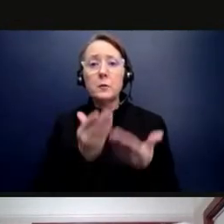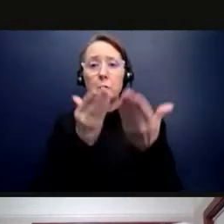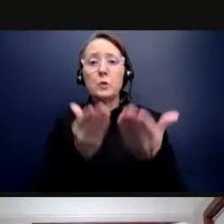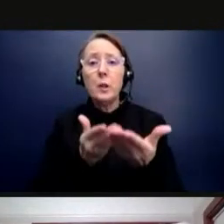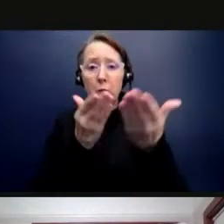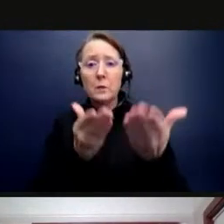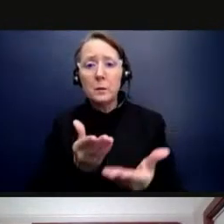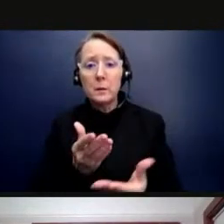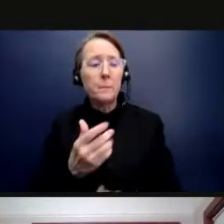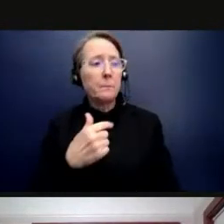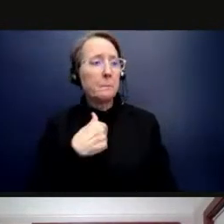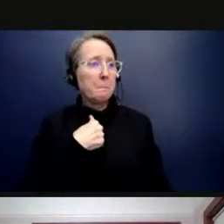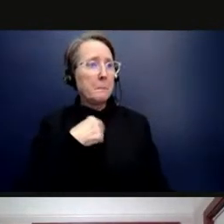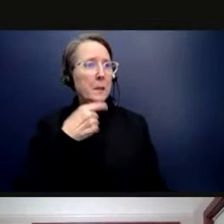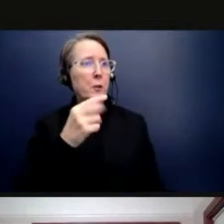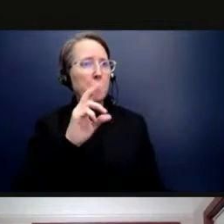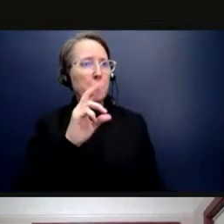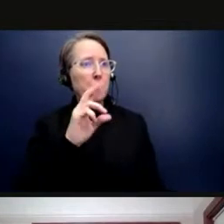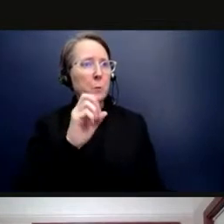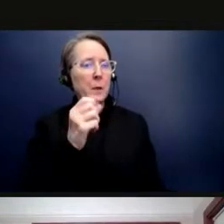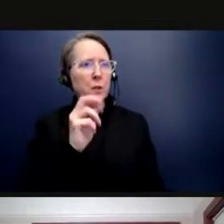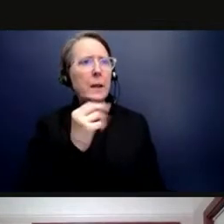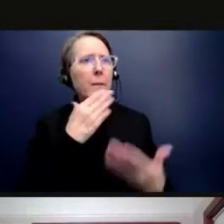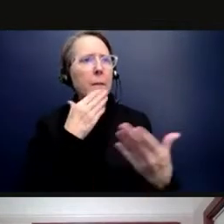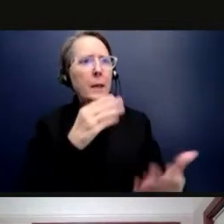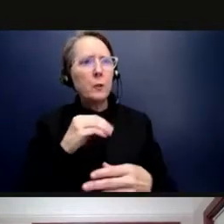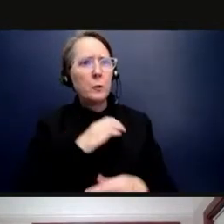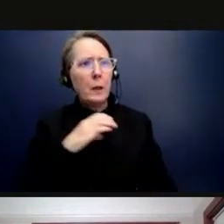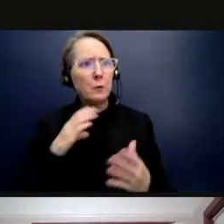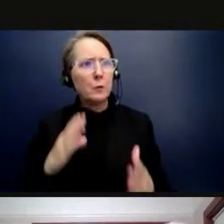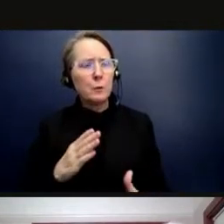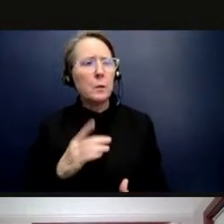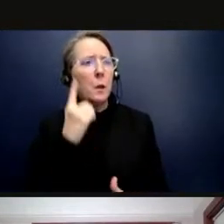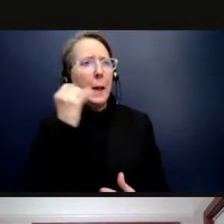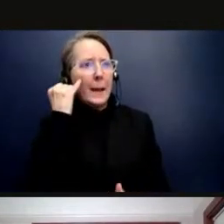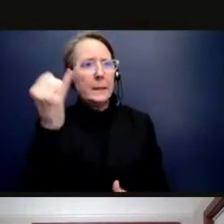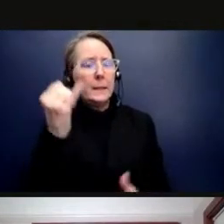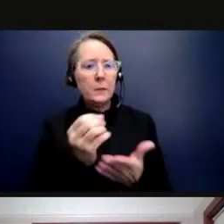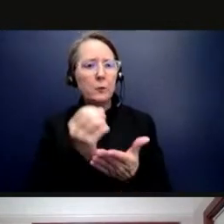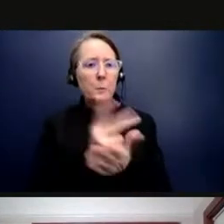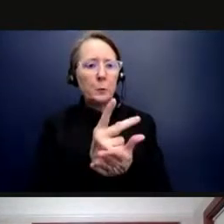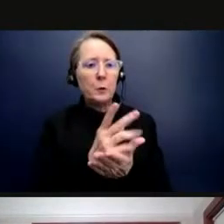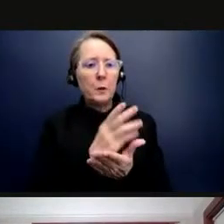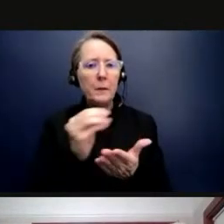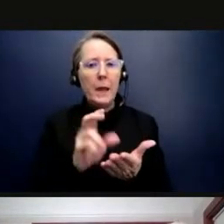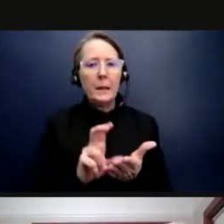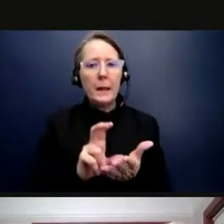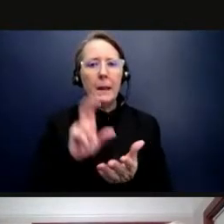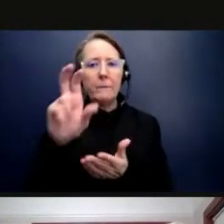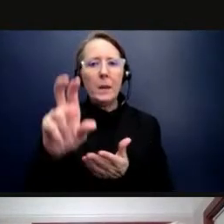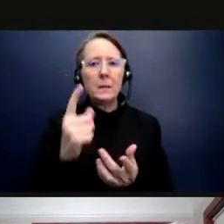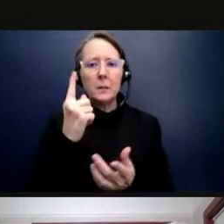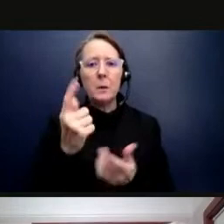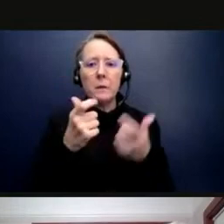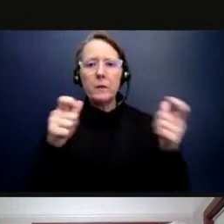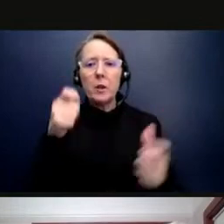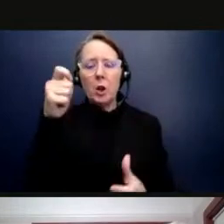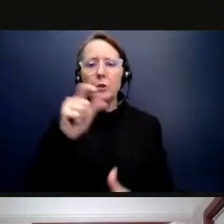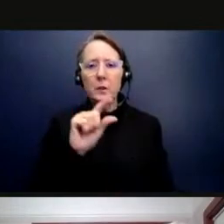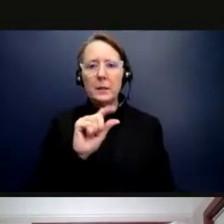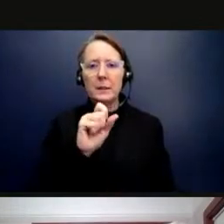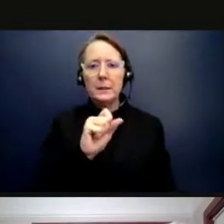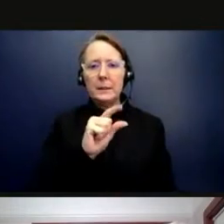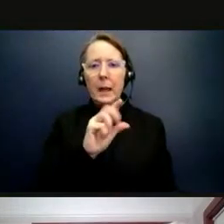Counselor. One idea could be to approve and invest in one of the larger sites,